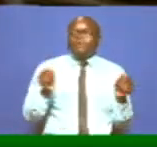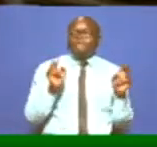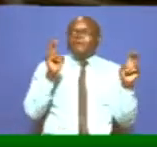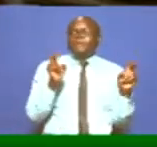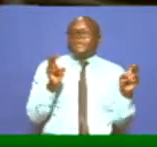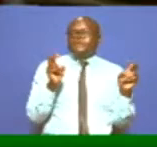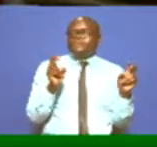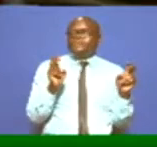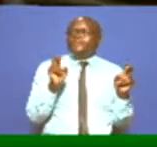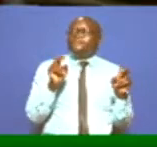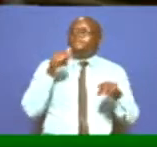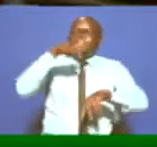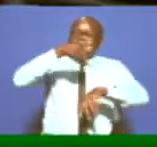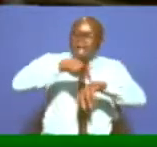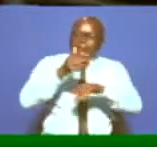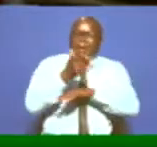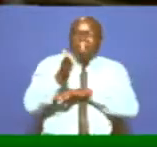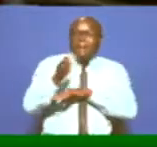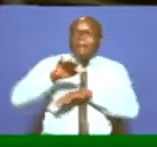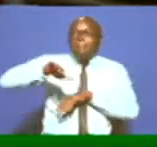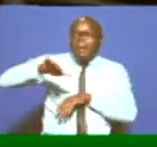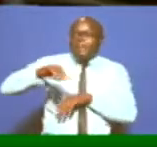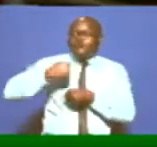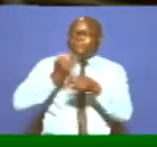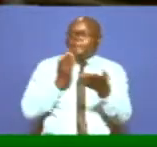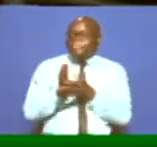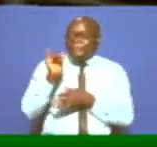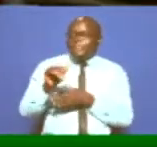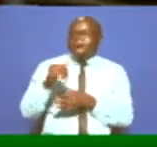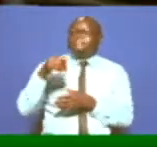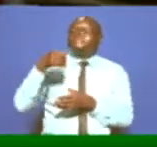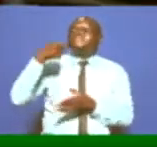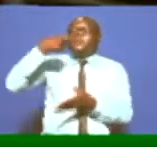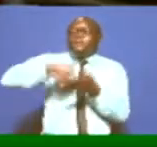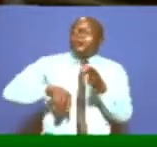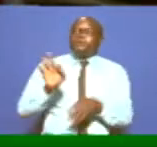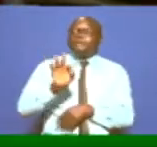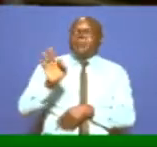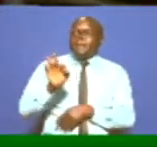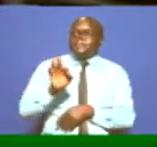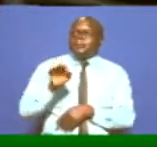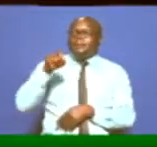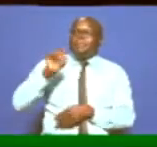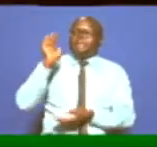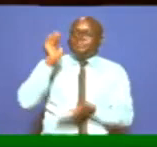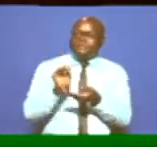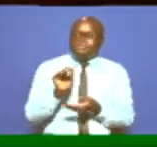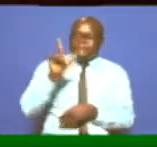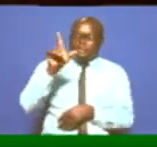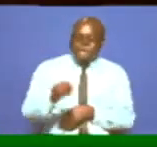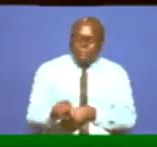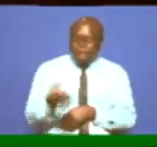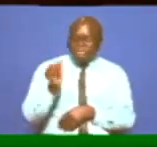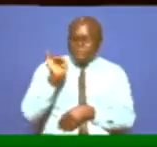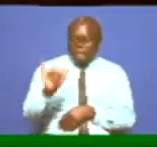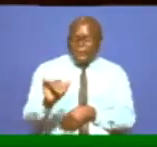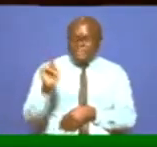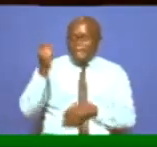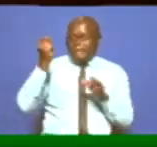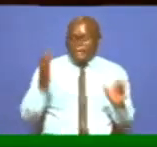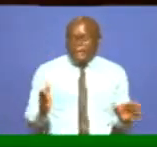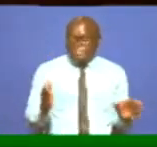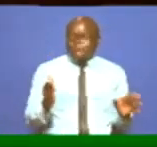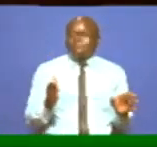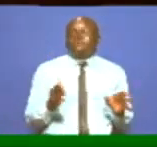ile kipindi imebaki akishia kwamba bei ya fertilizer imeteremka chini ili